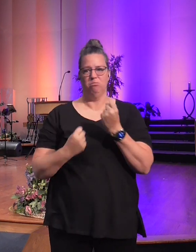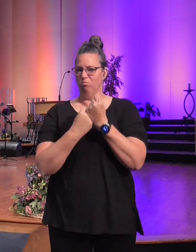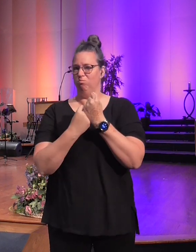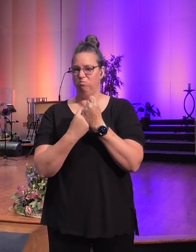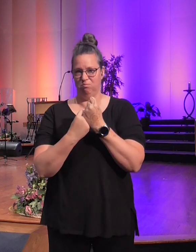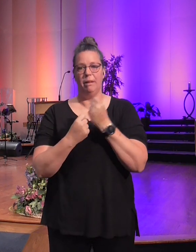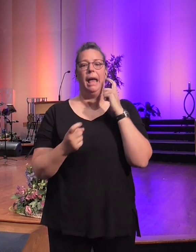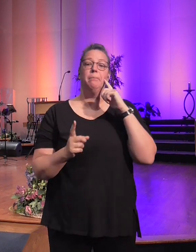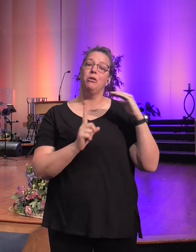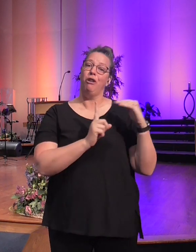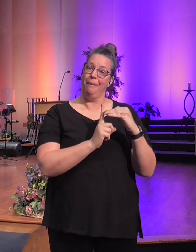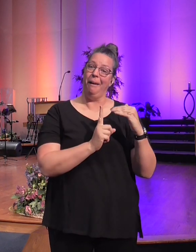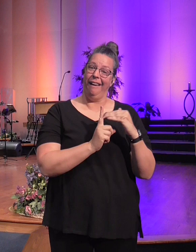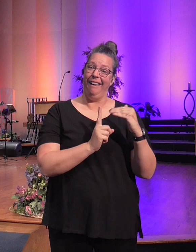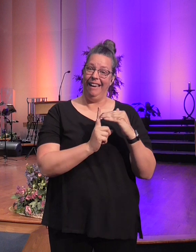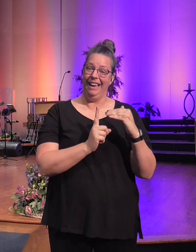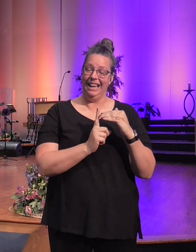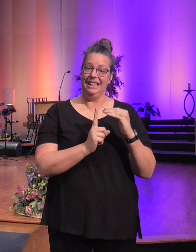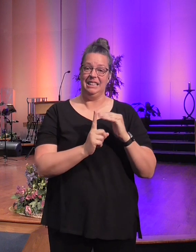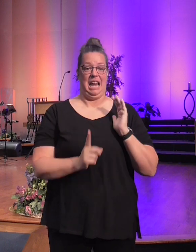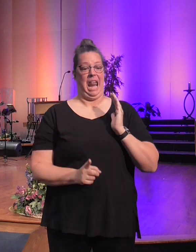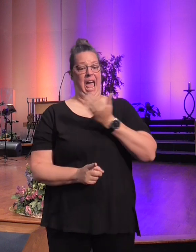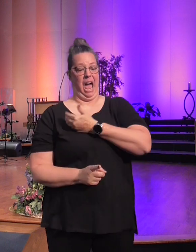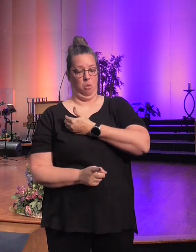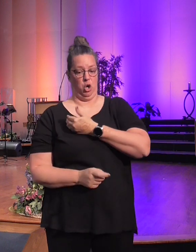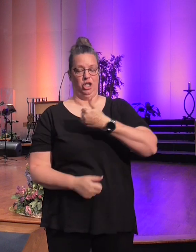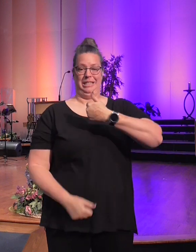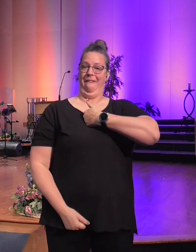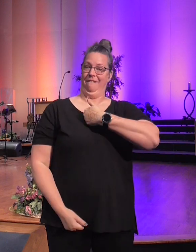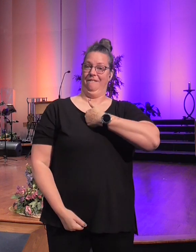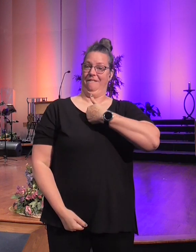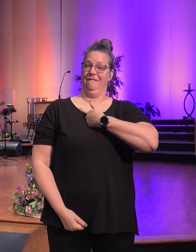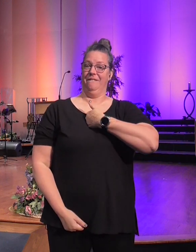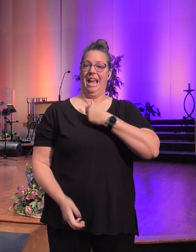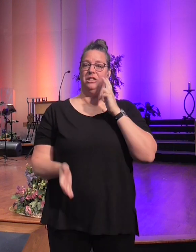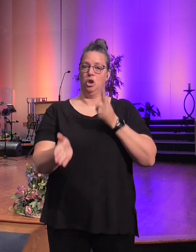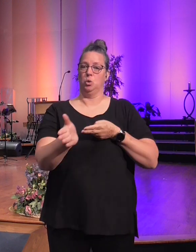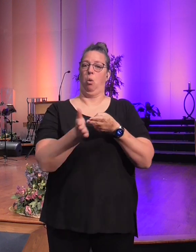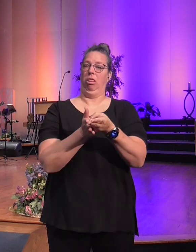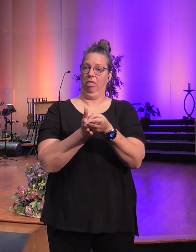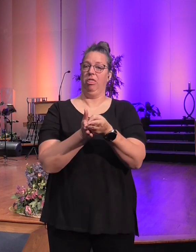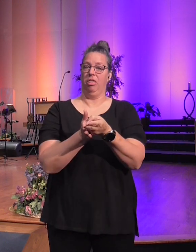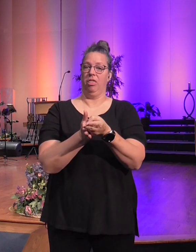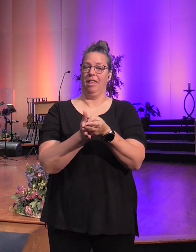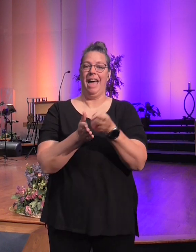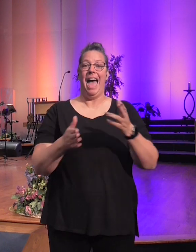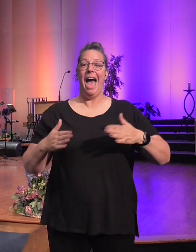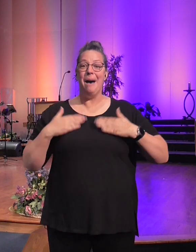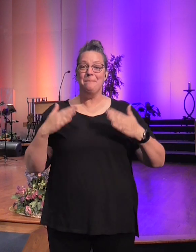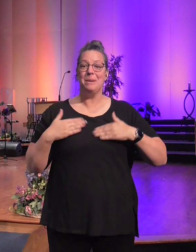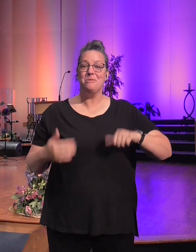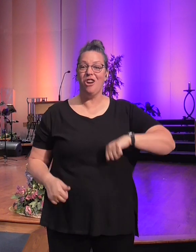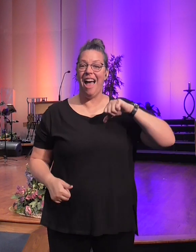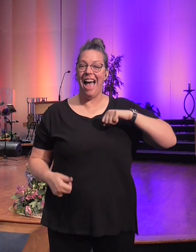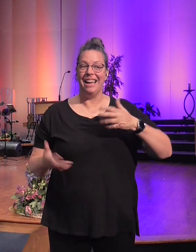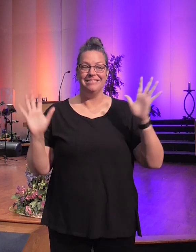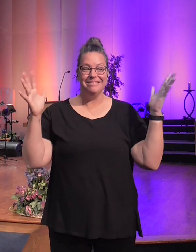be reminded that our authentic self is the truth of who we are. Happy Pride,